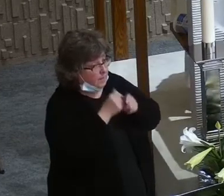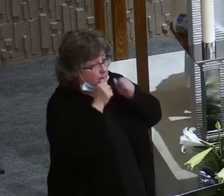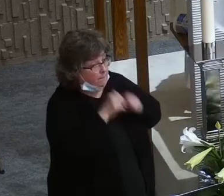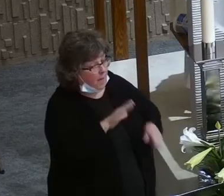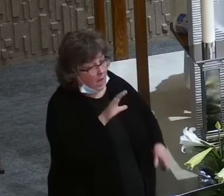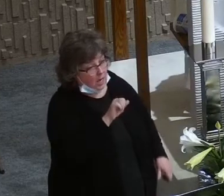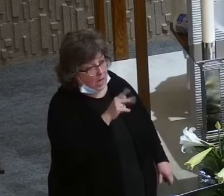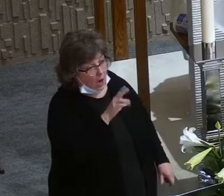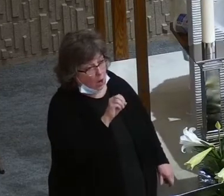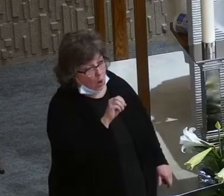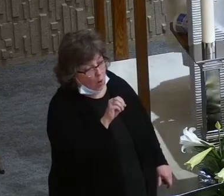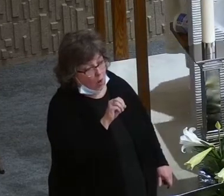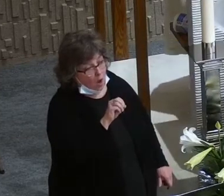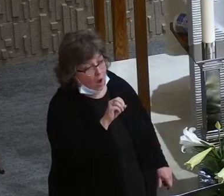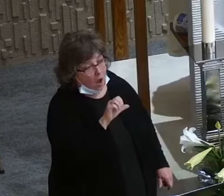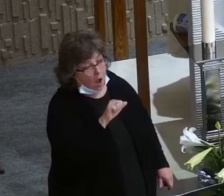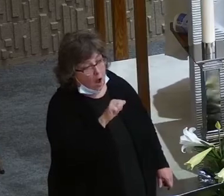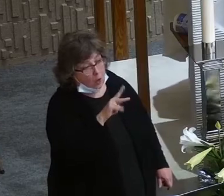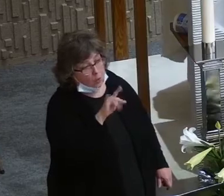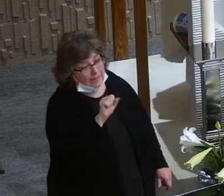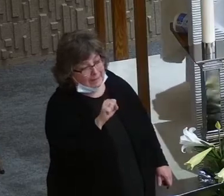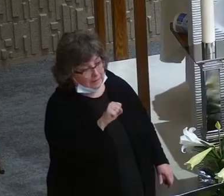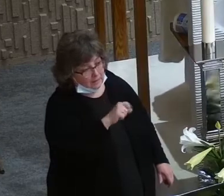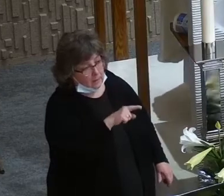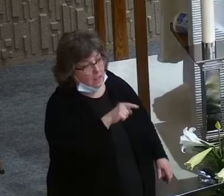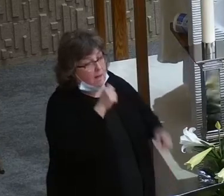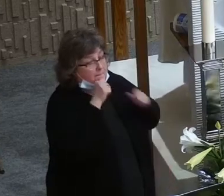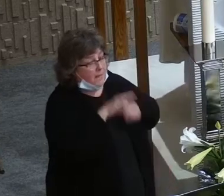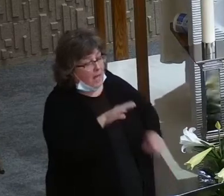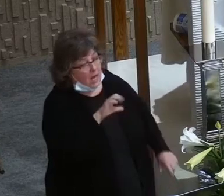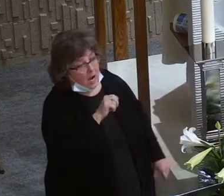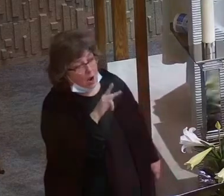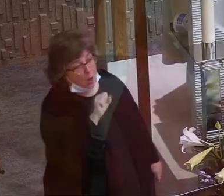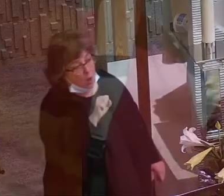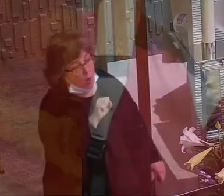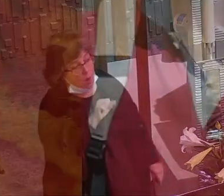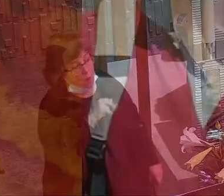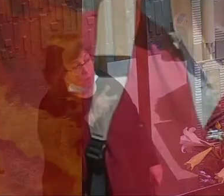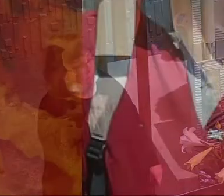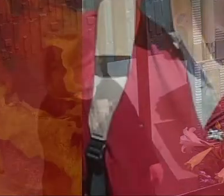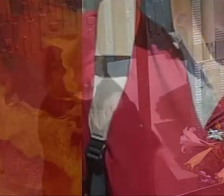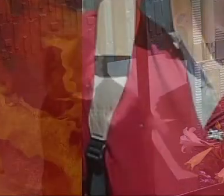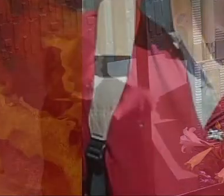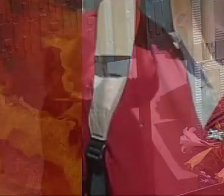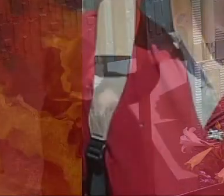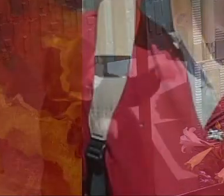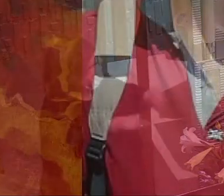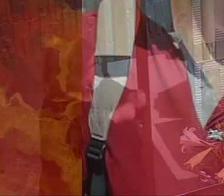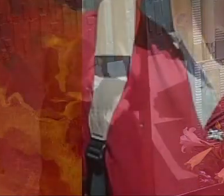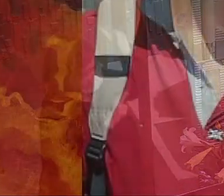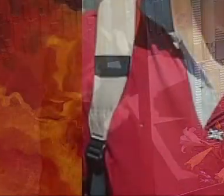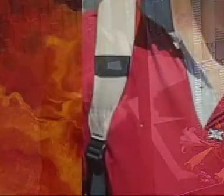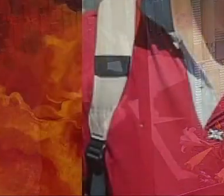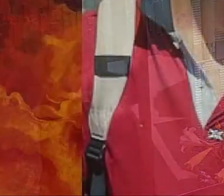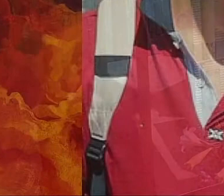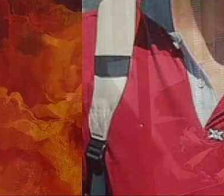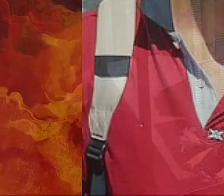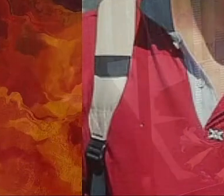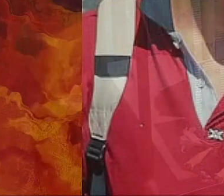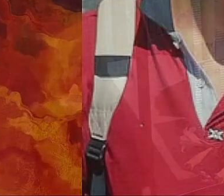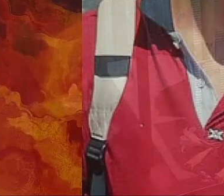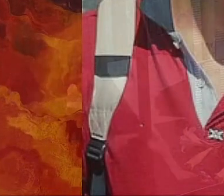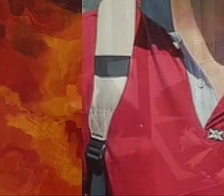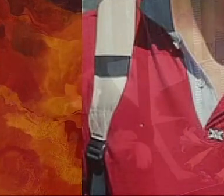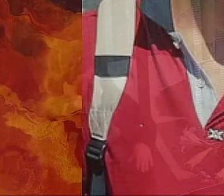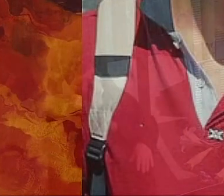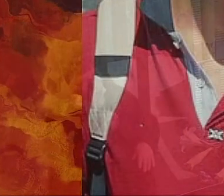blessed Carlo Acutis. Bless Carlo Acutis, his picture is up there on the screen,